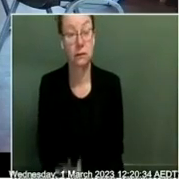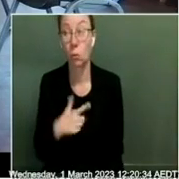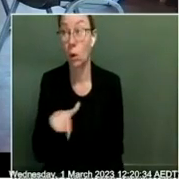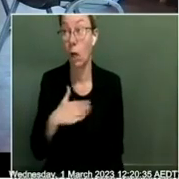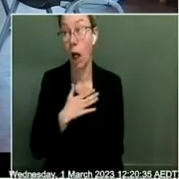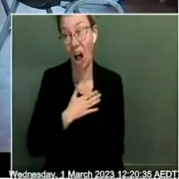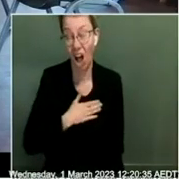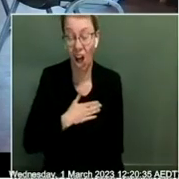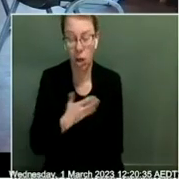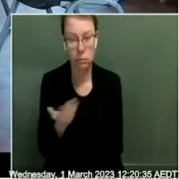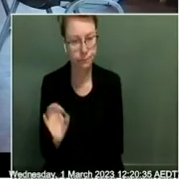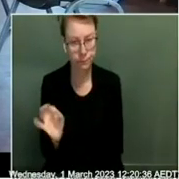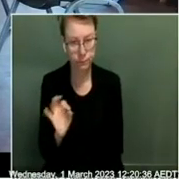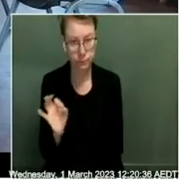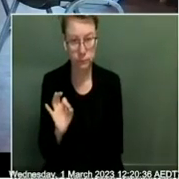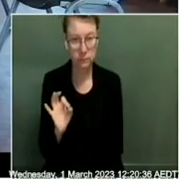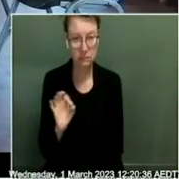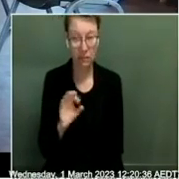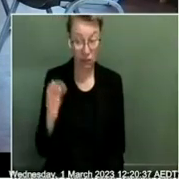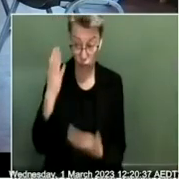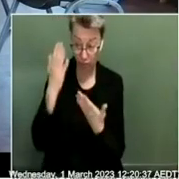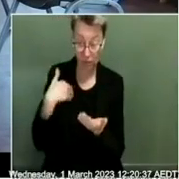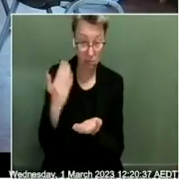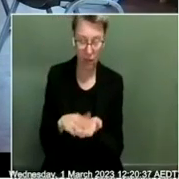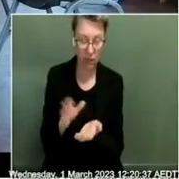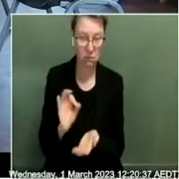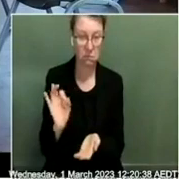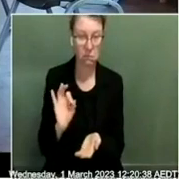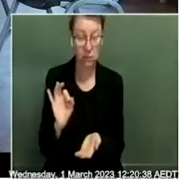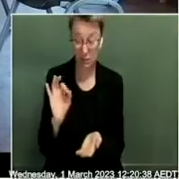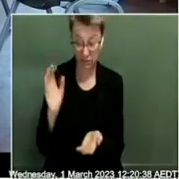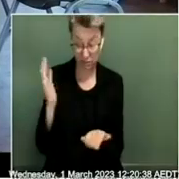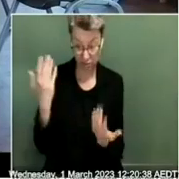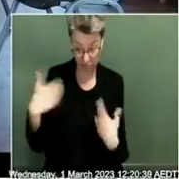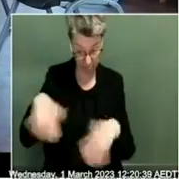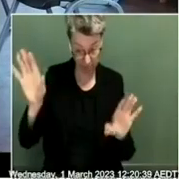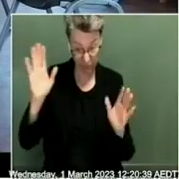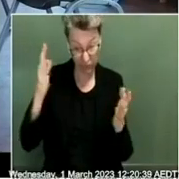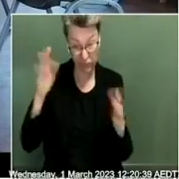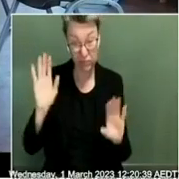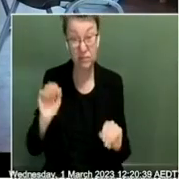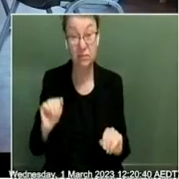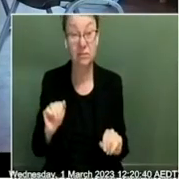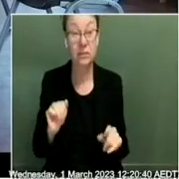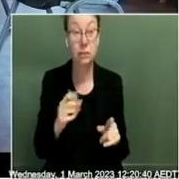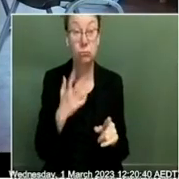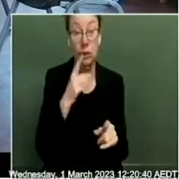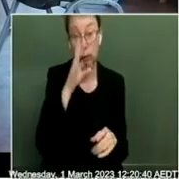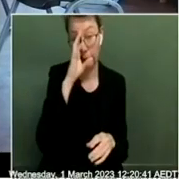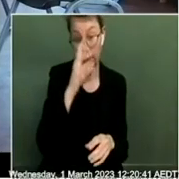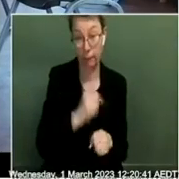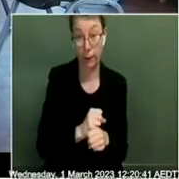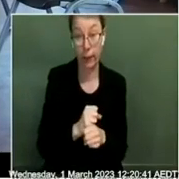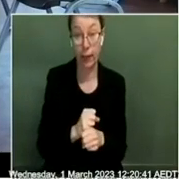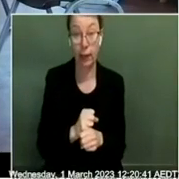disrespected, especially now she's gone. And pretend we believe the pissing in the pocket. Yes. Make them feel better.